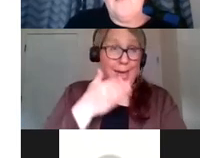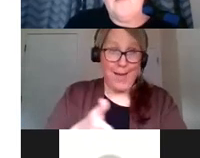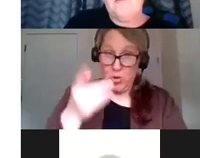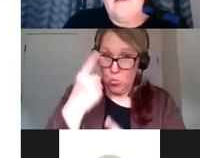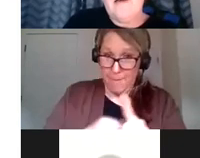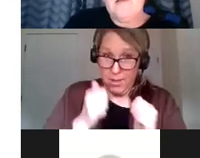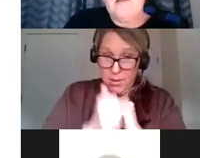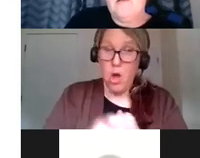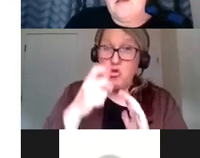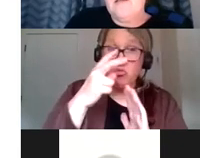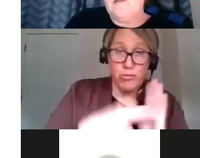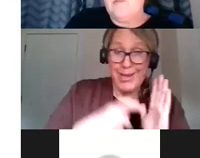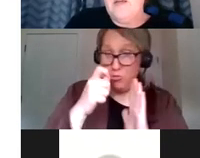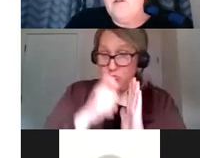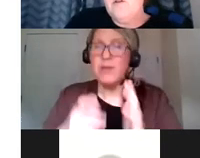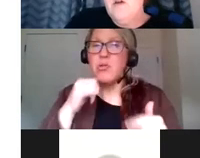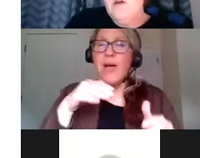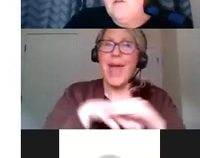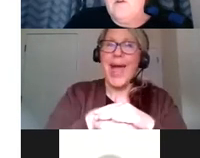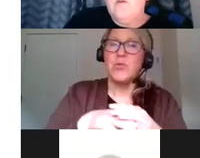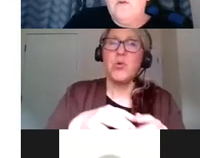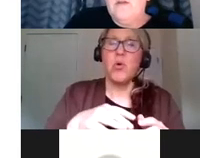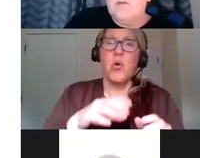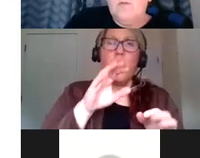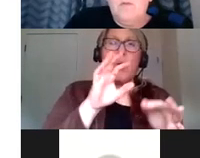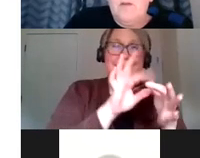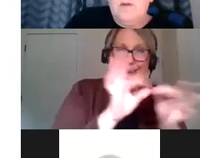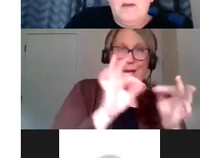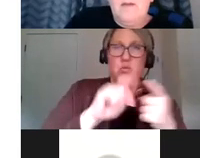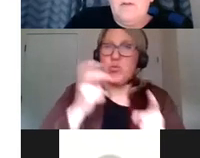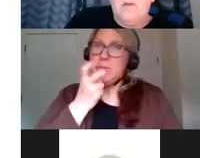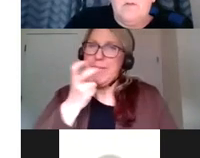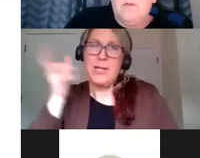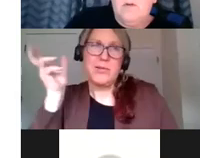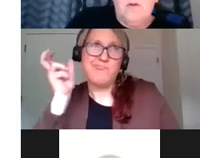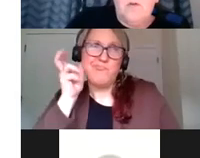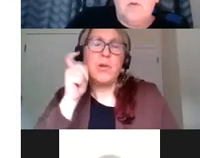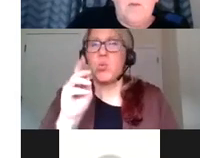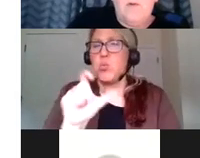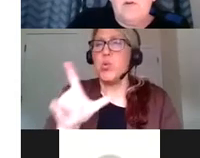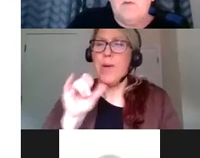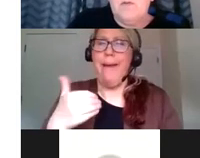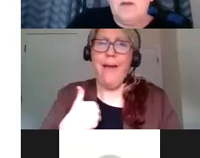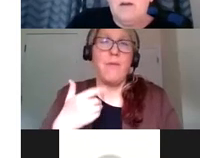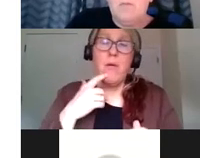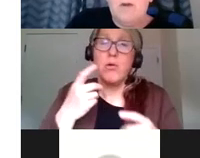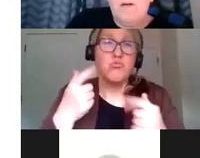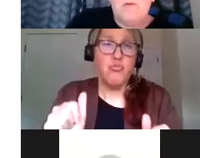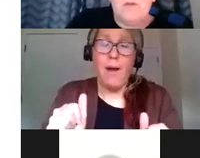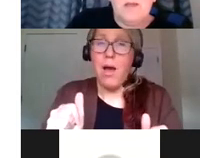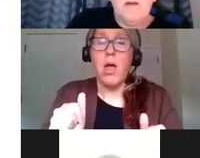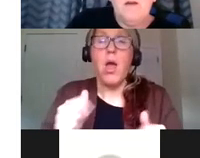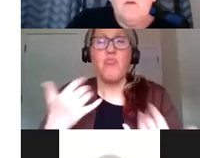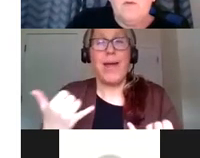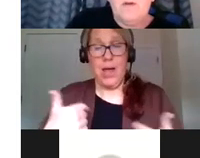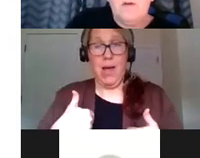and Write is you still have access to the text-to-speech. So it's a tool that you can have, and you can try whether you use it. Right now I'm